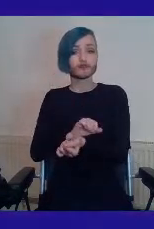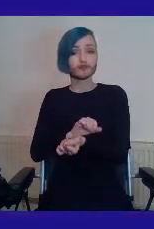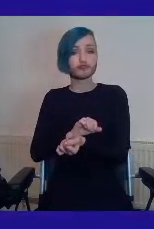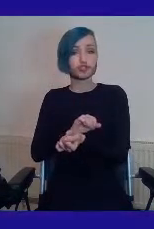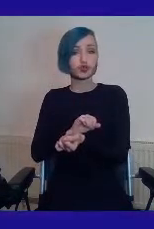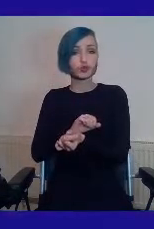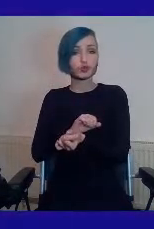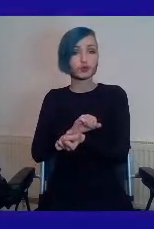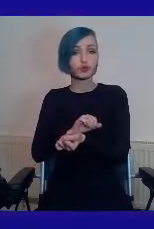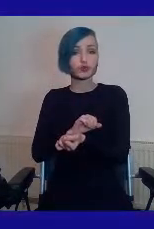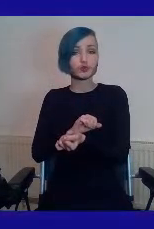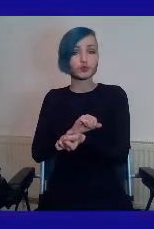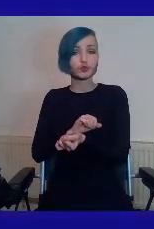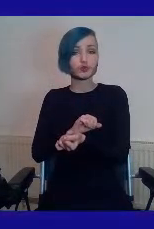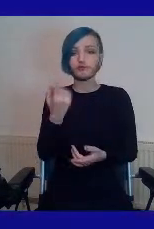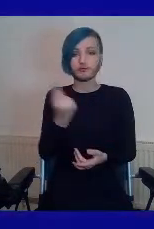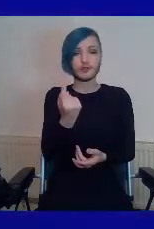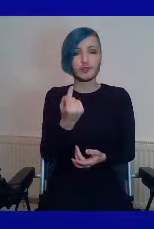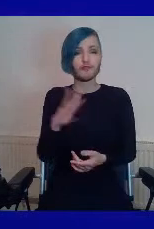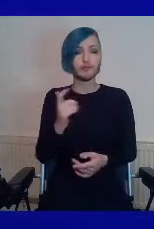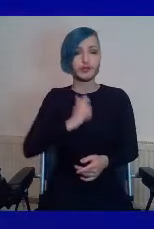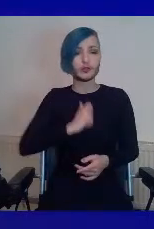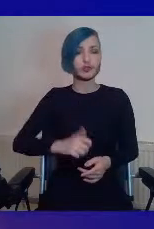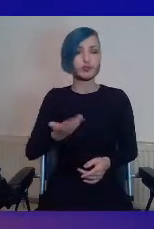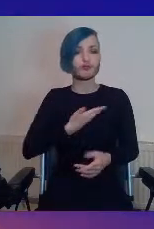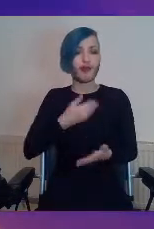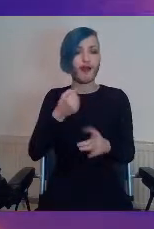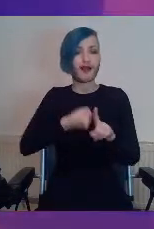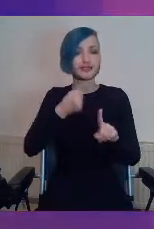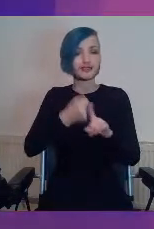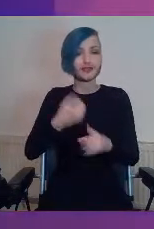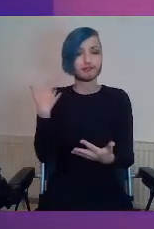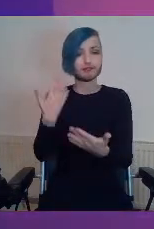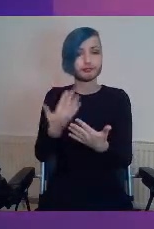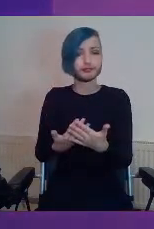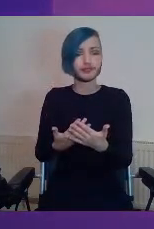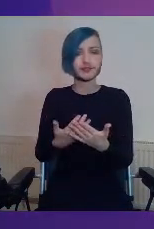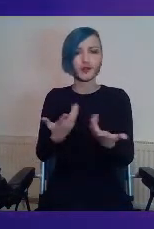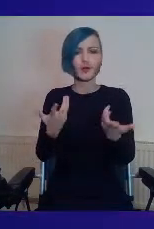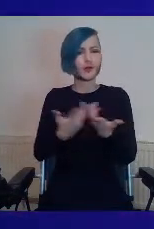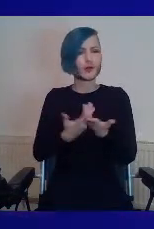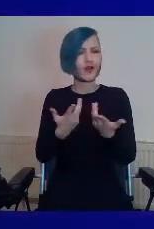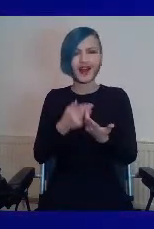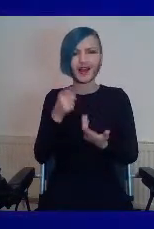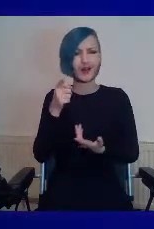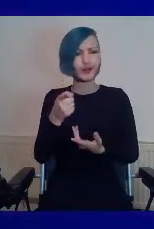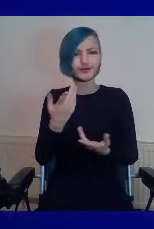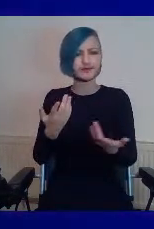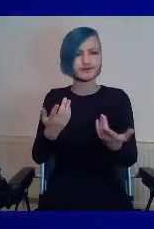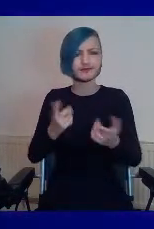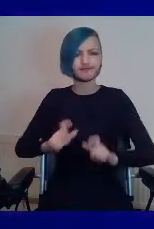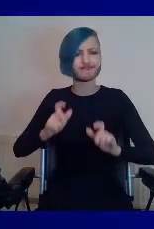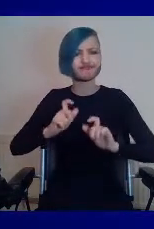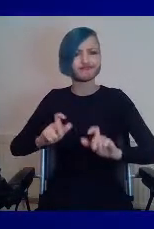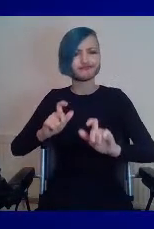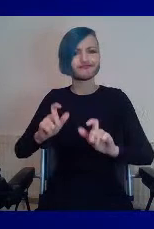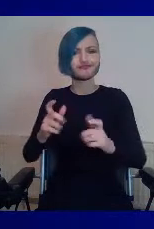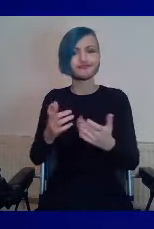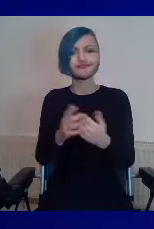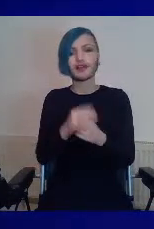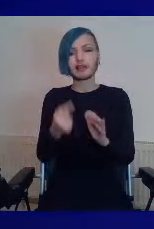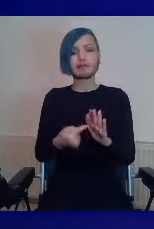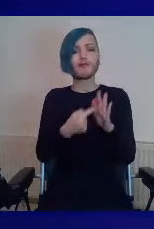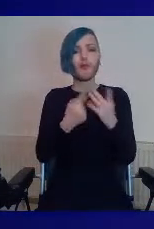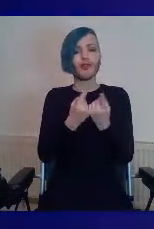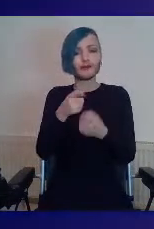want to know, like, how you also keep doing this, and what are some of the key actions that you're doing now and